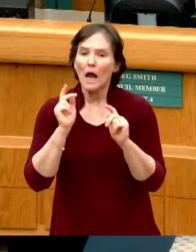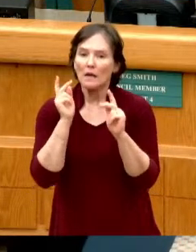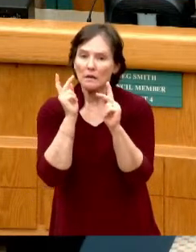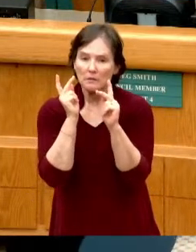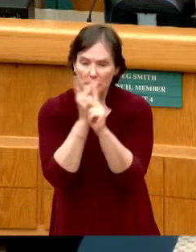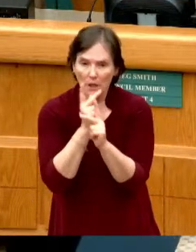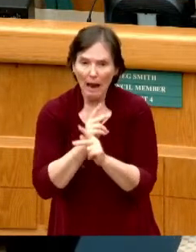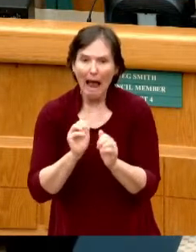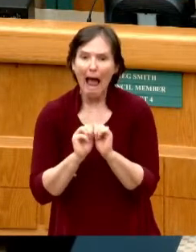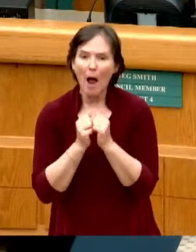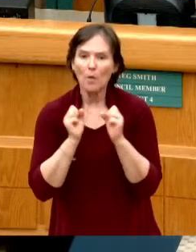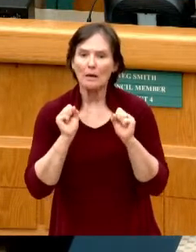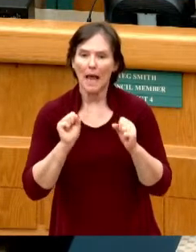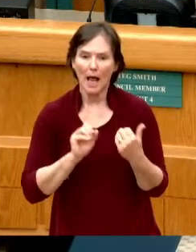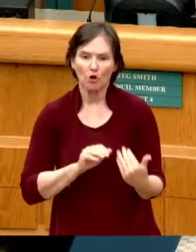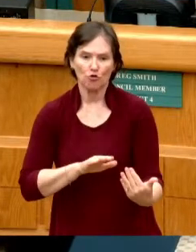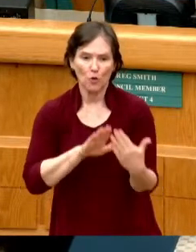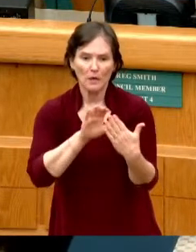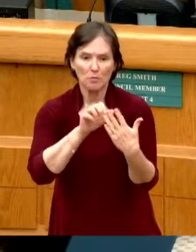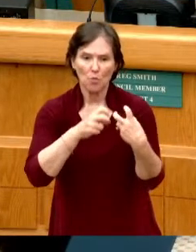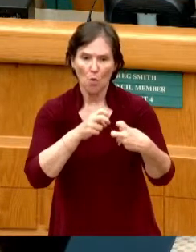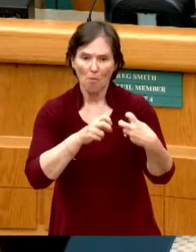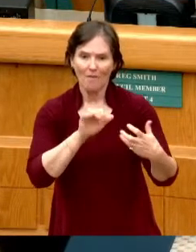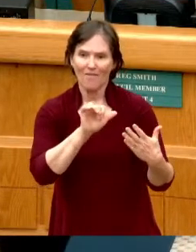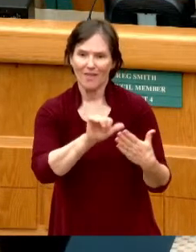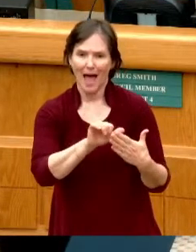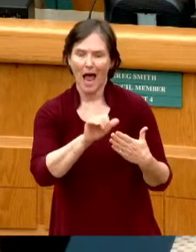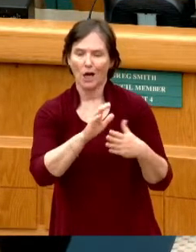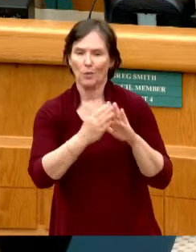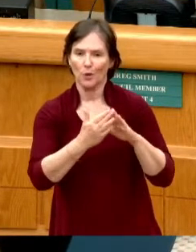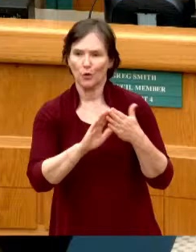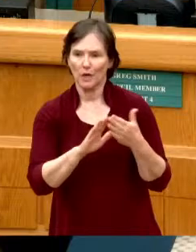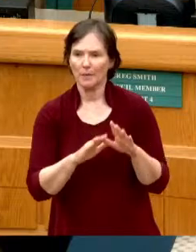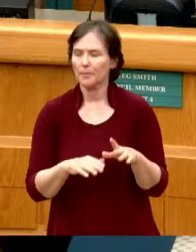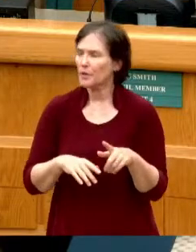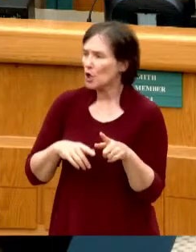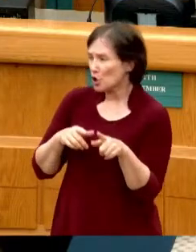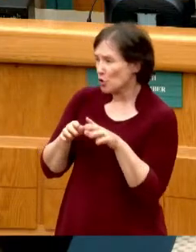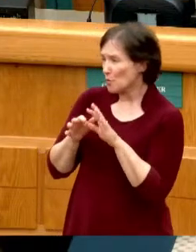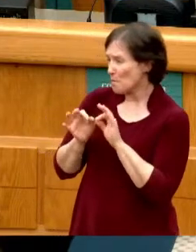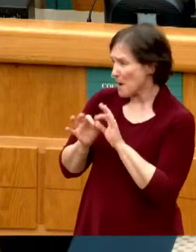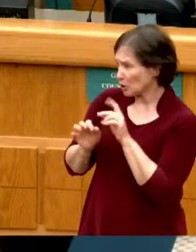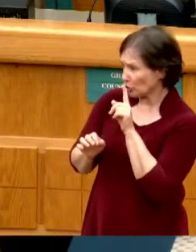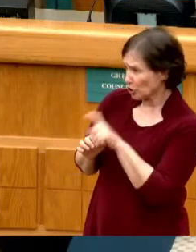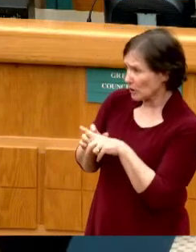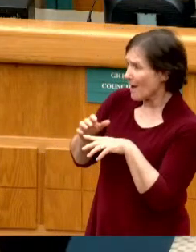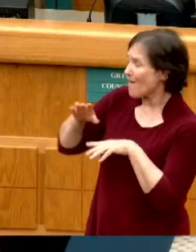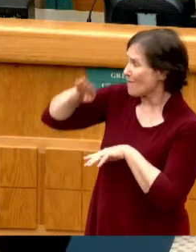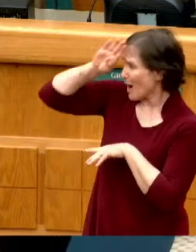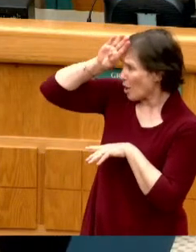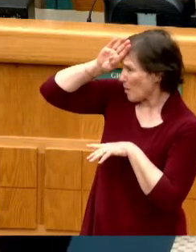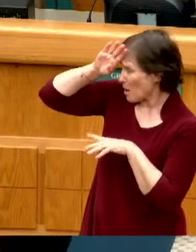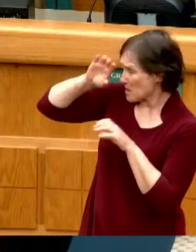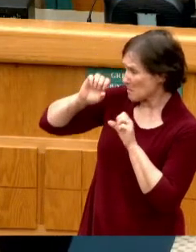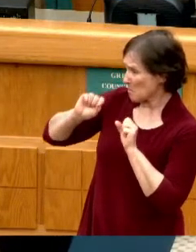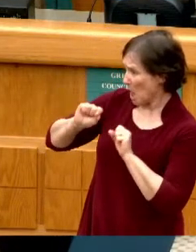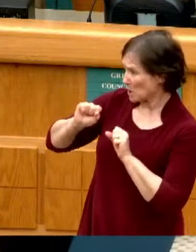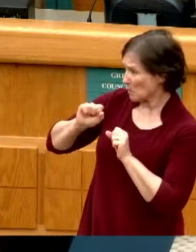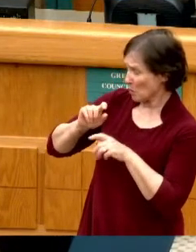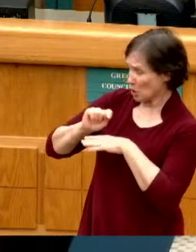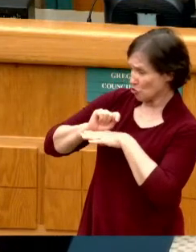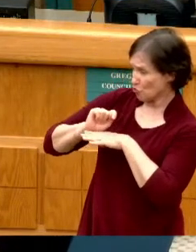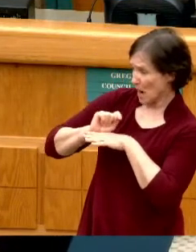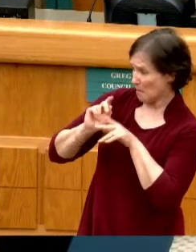is one, and we've definitely heard their voices. You mentioned the fire department. Is there a possibility of trained personnel going door to door